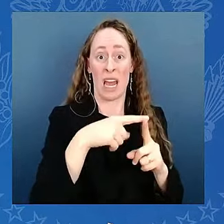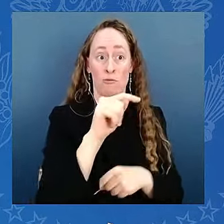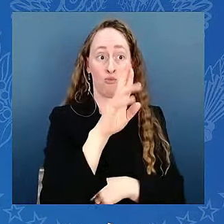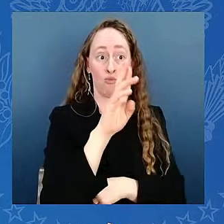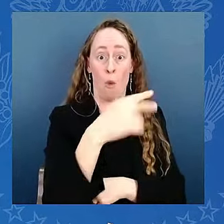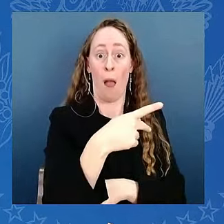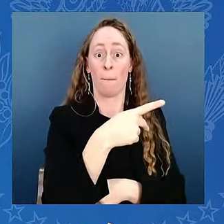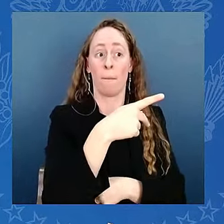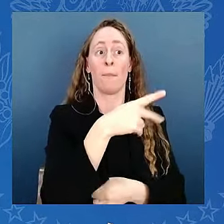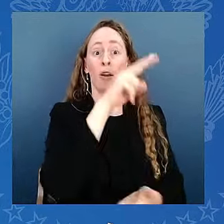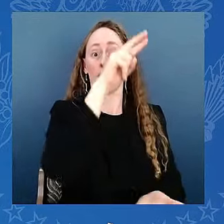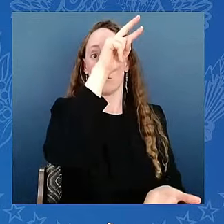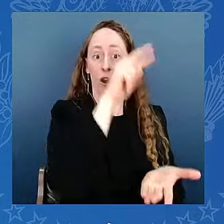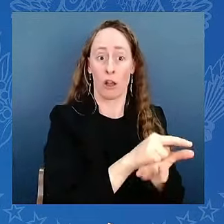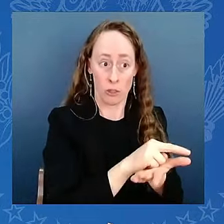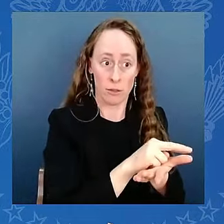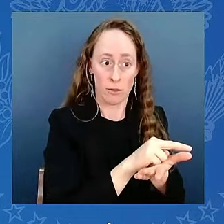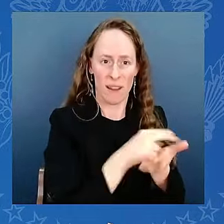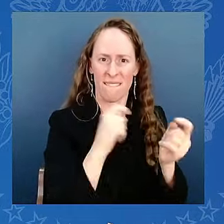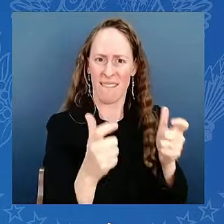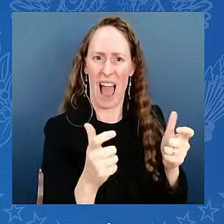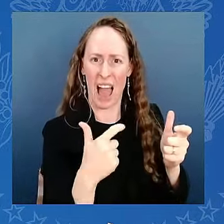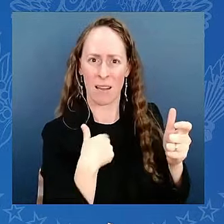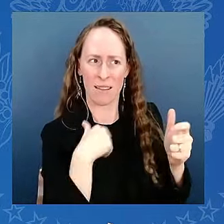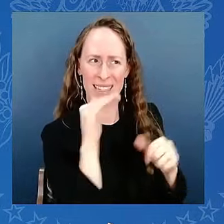wrongfully detained, which were